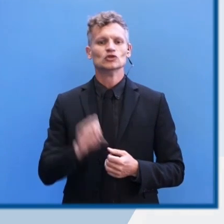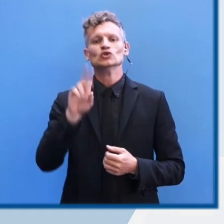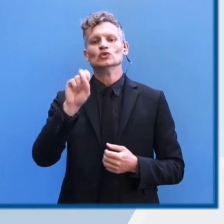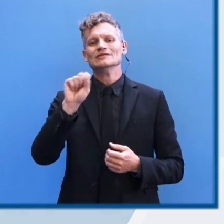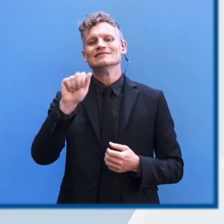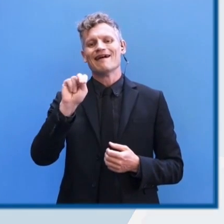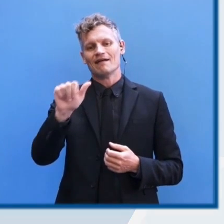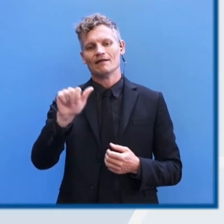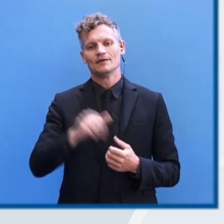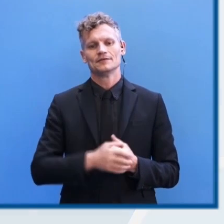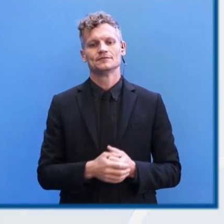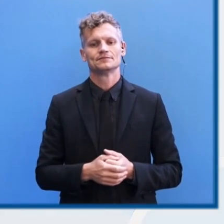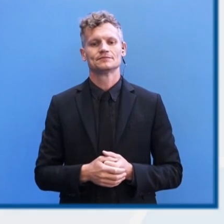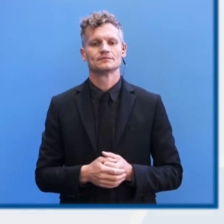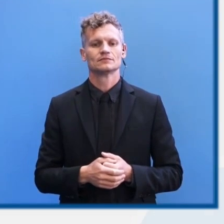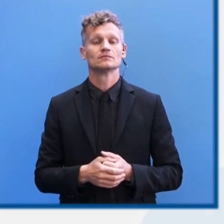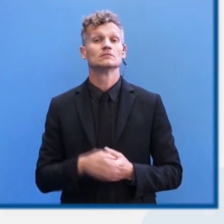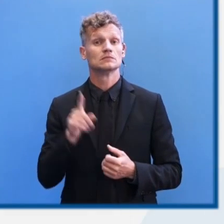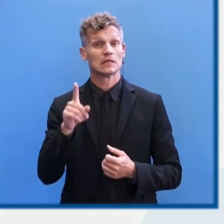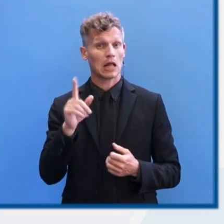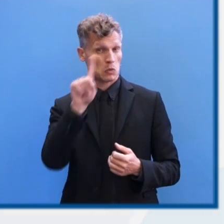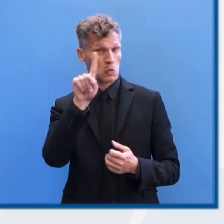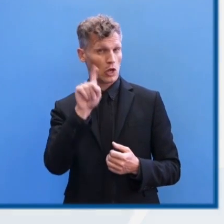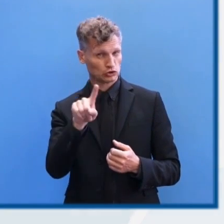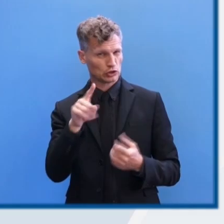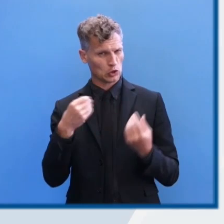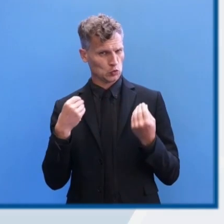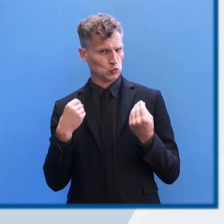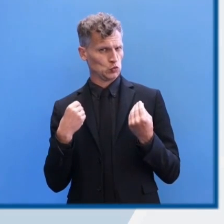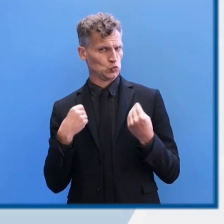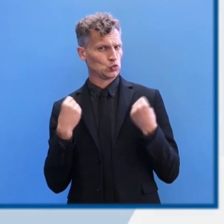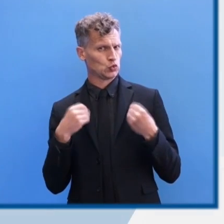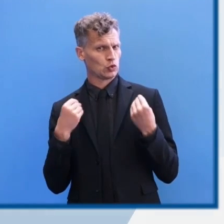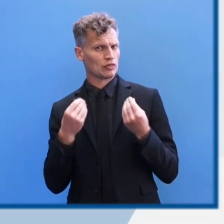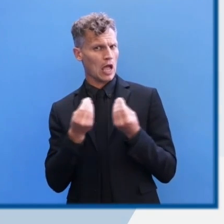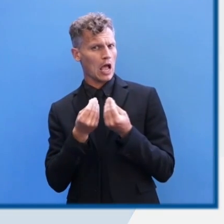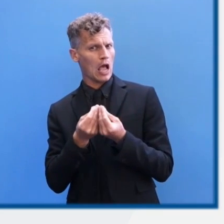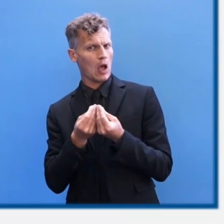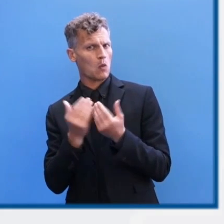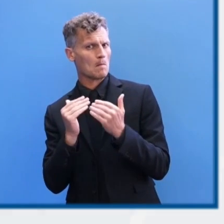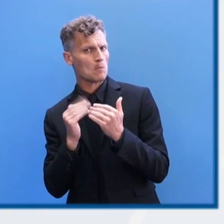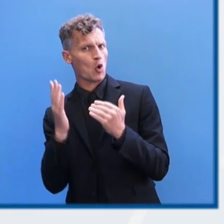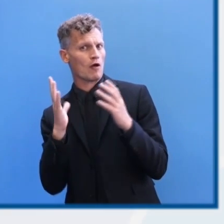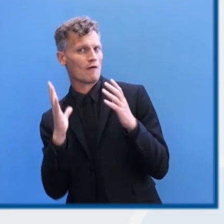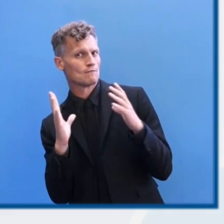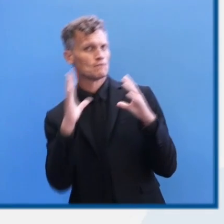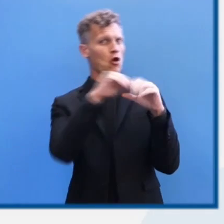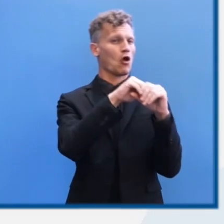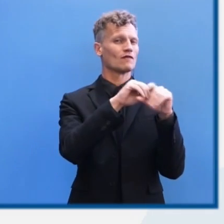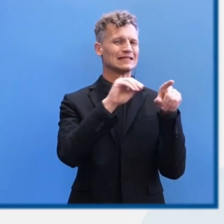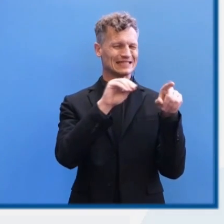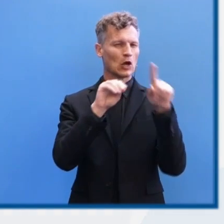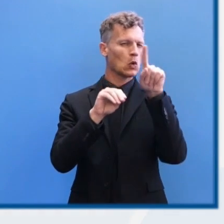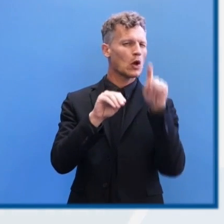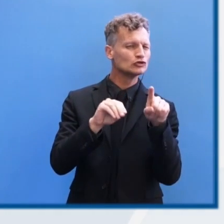we can, are we saying how can we involve the youth? How can we make sure their involvement is meaningful? How can they shape policy? The youth.